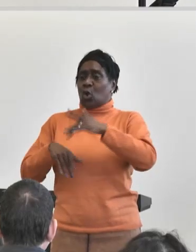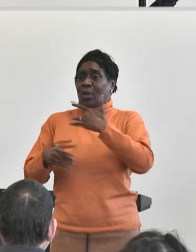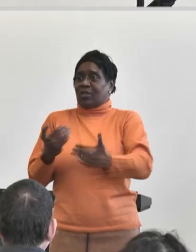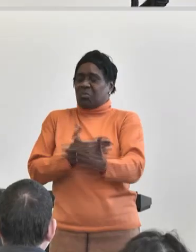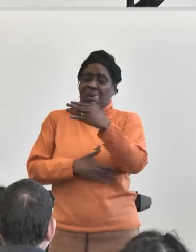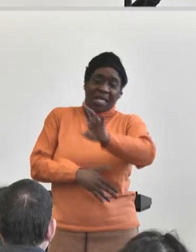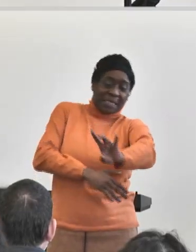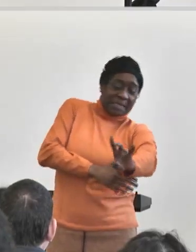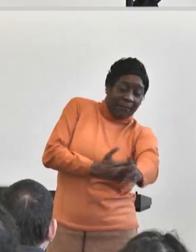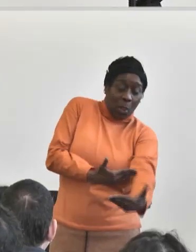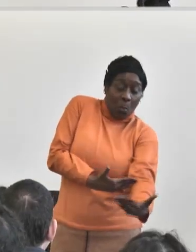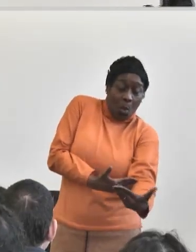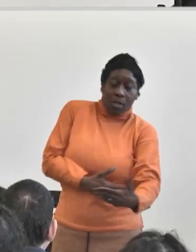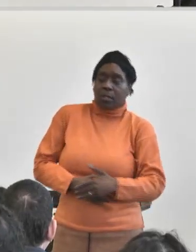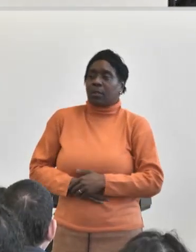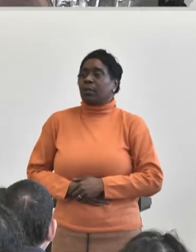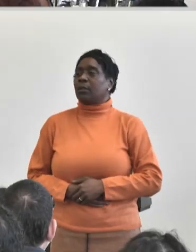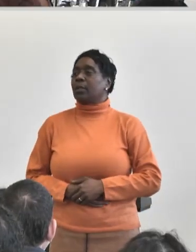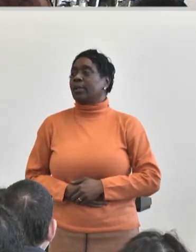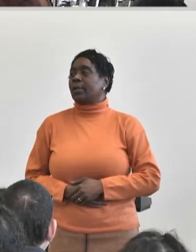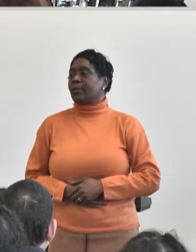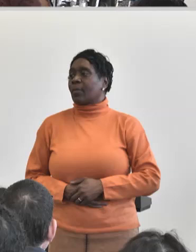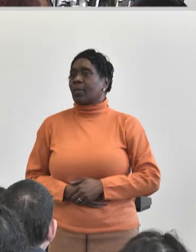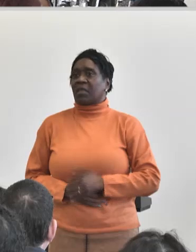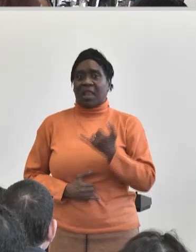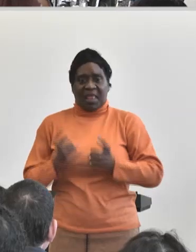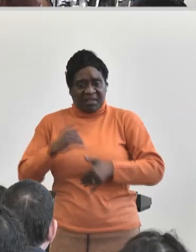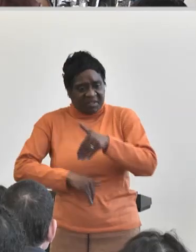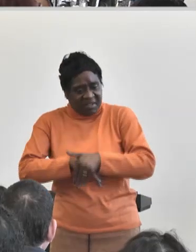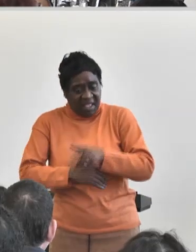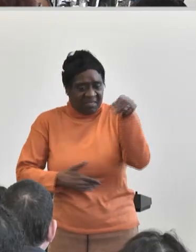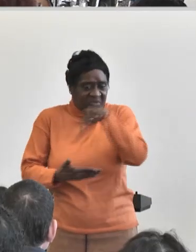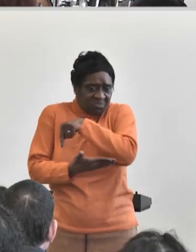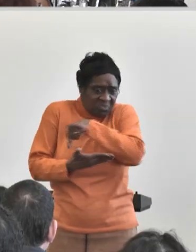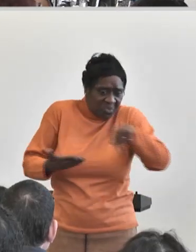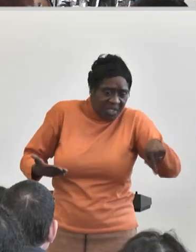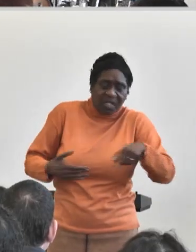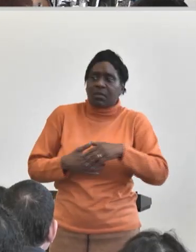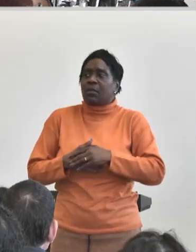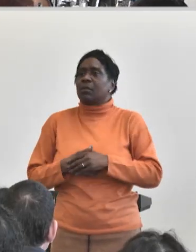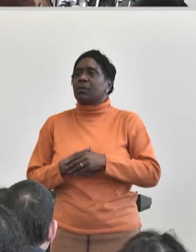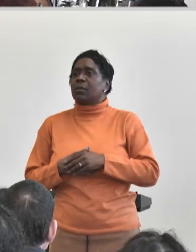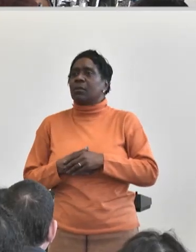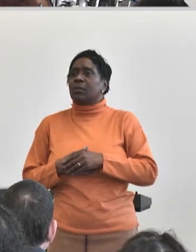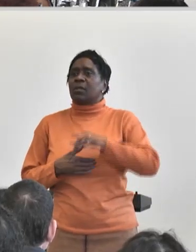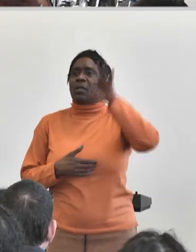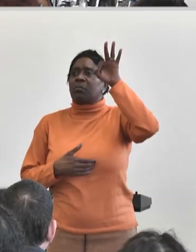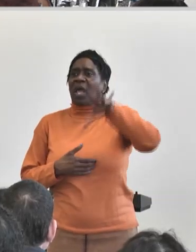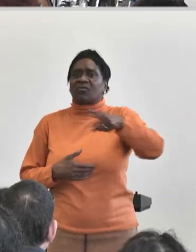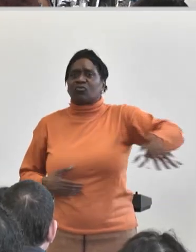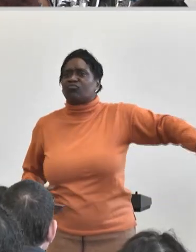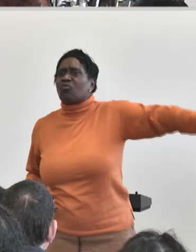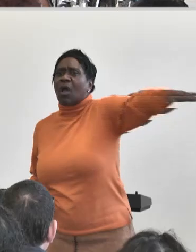morning, about 7 o'clock. Estamos temprano, como a las 7 de la mañana. Last night, this week, anoche, esta semana, pastors around this